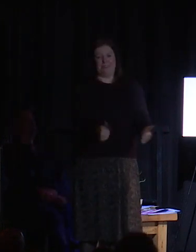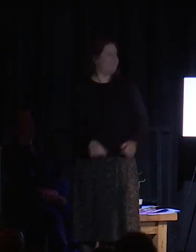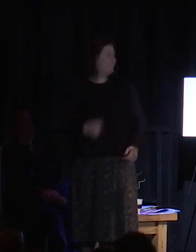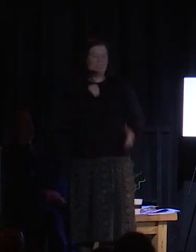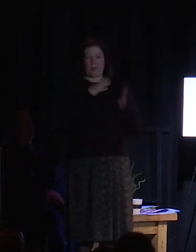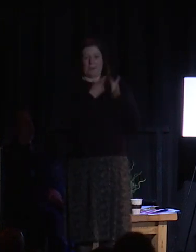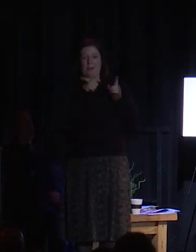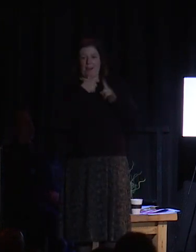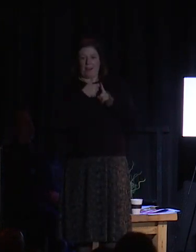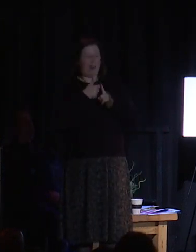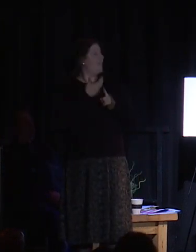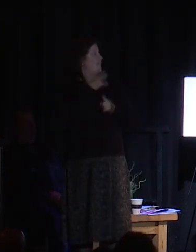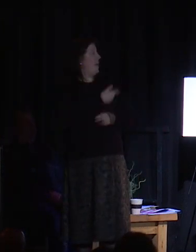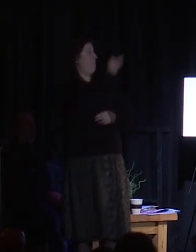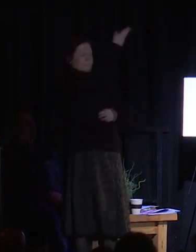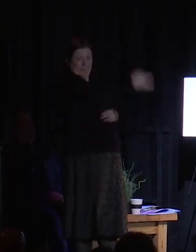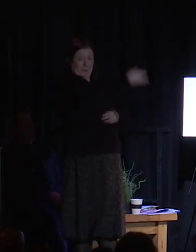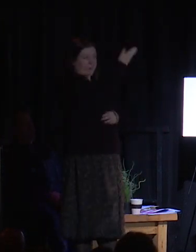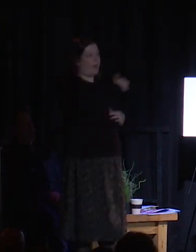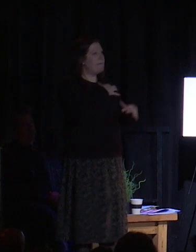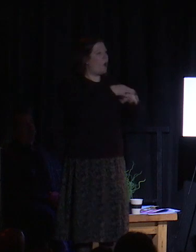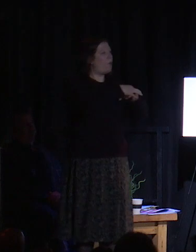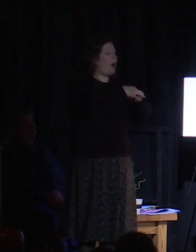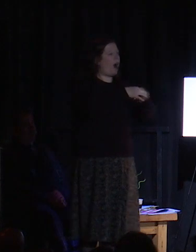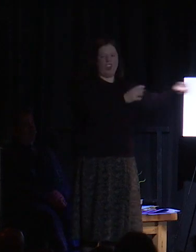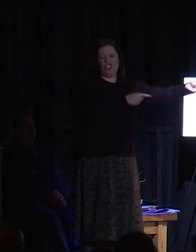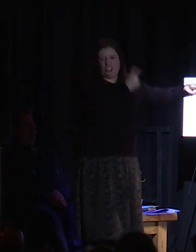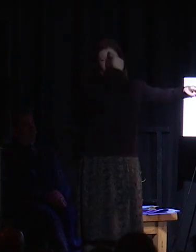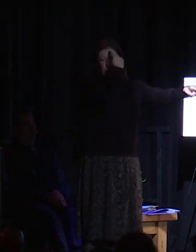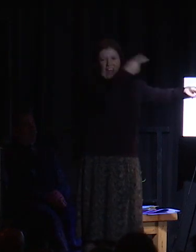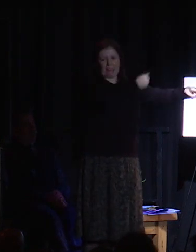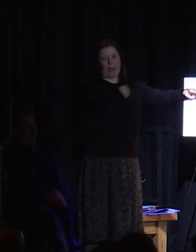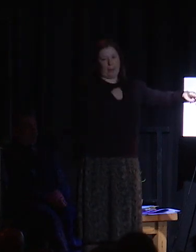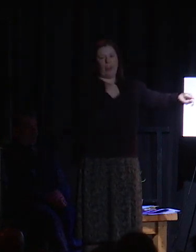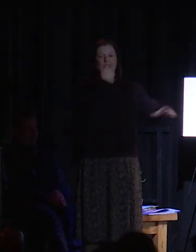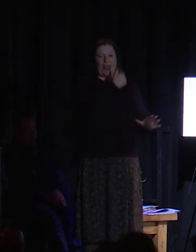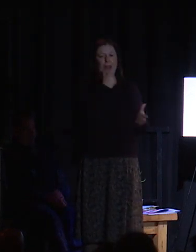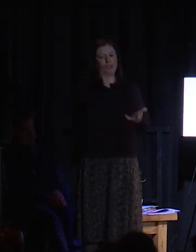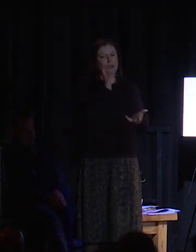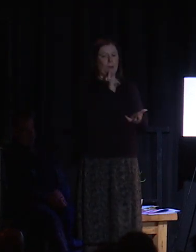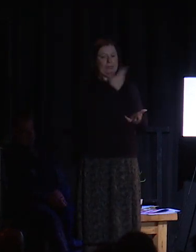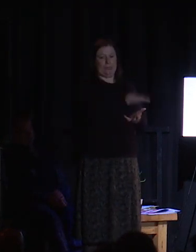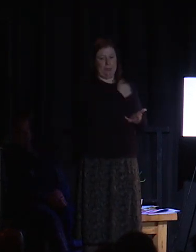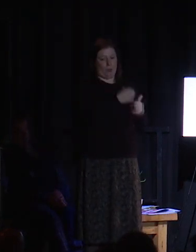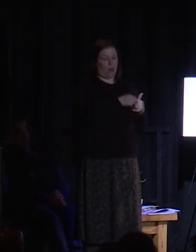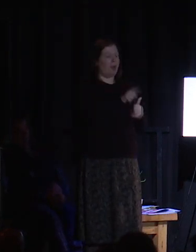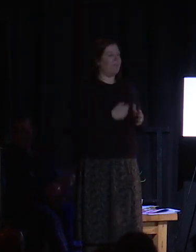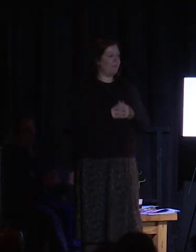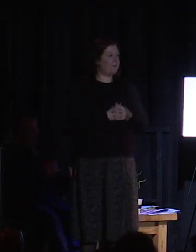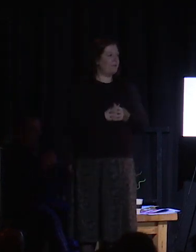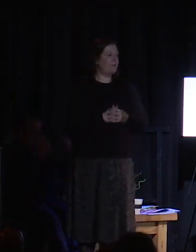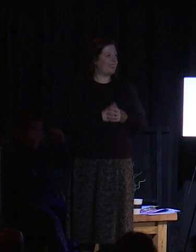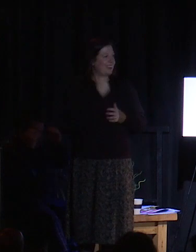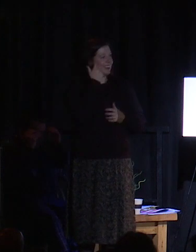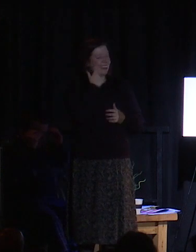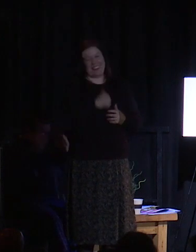I'm Mike from Dizzy O'Dare. My wife Alana is the brains behind the operation, the glamorous one down there. We've